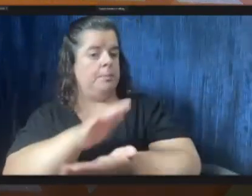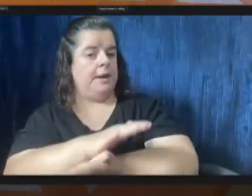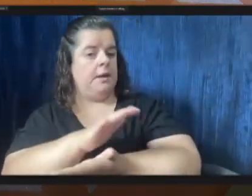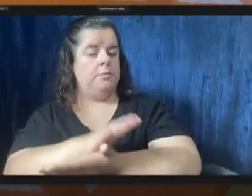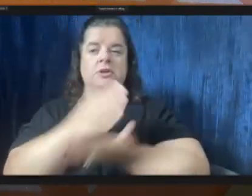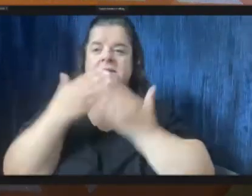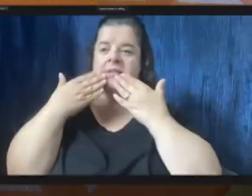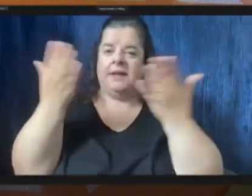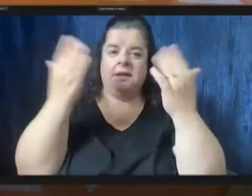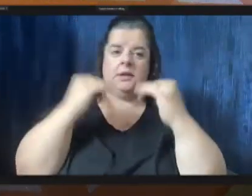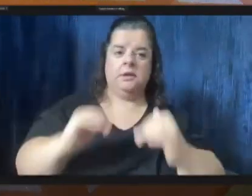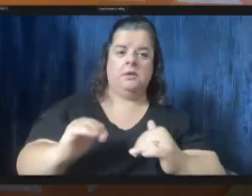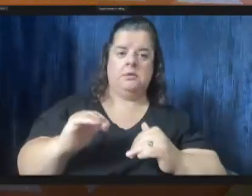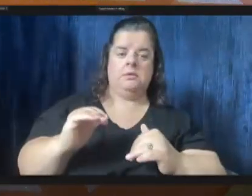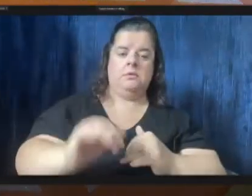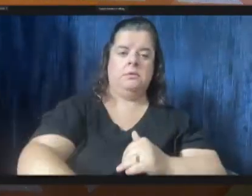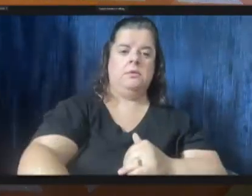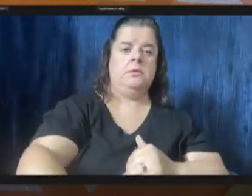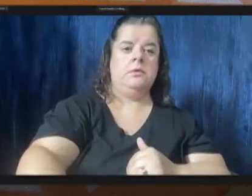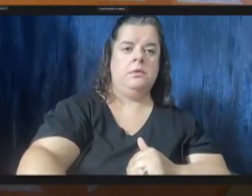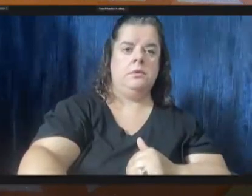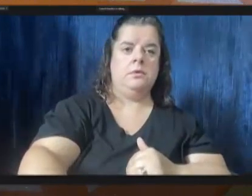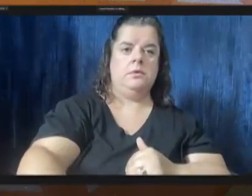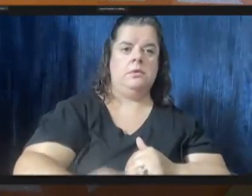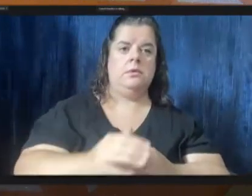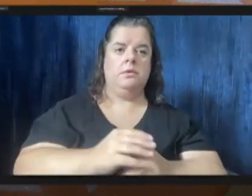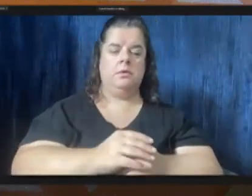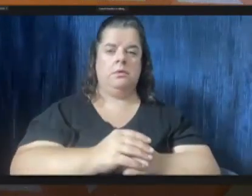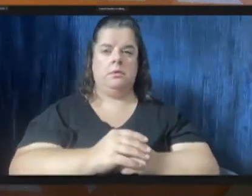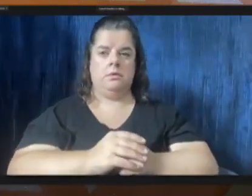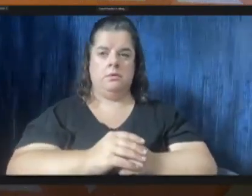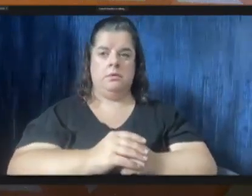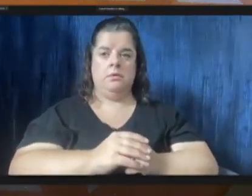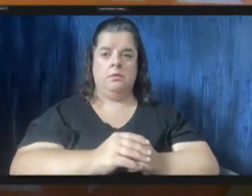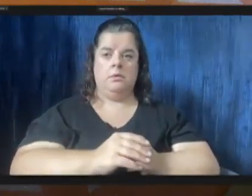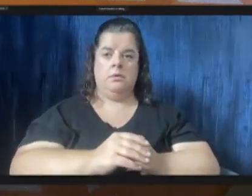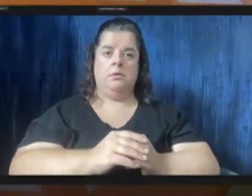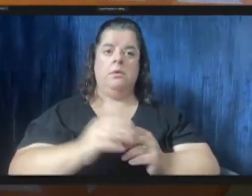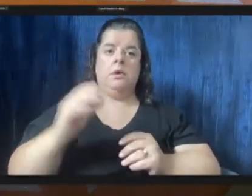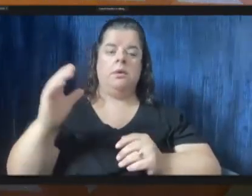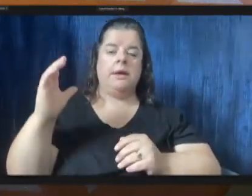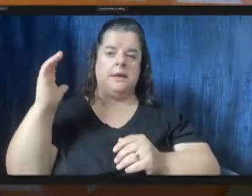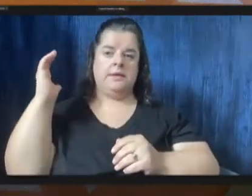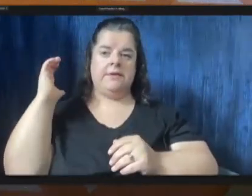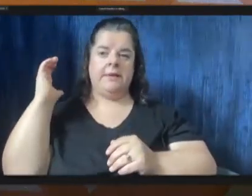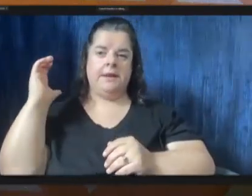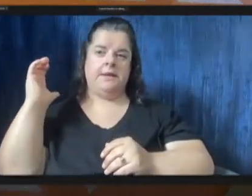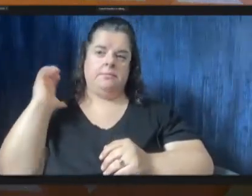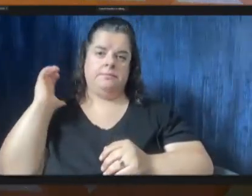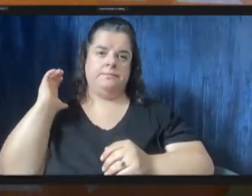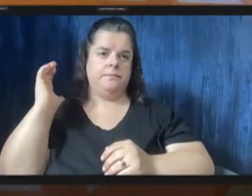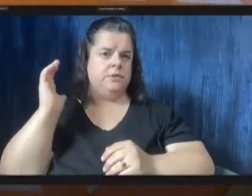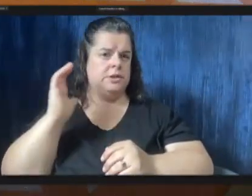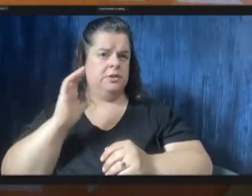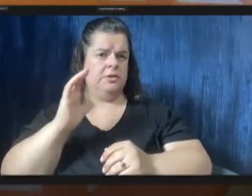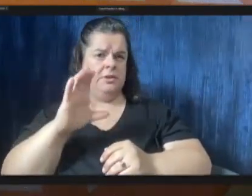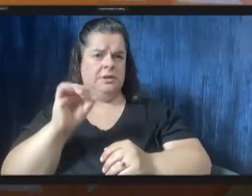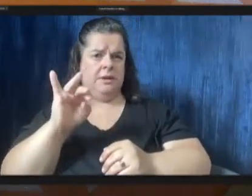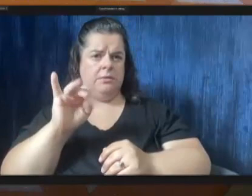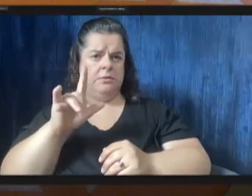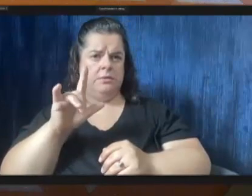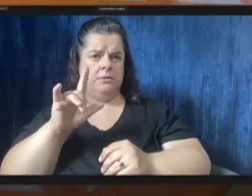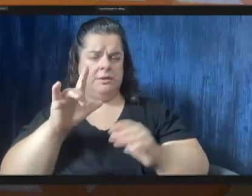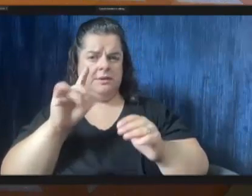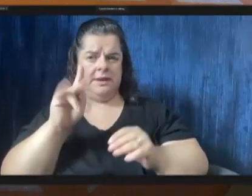The Chair, on behalf of Councilwoman President Smith, has a number of few